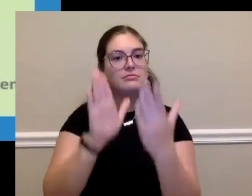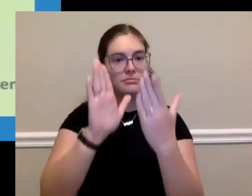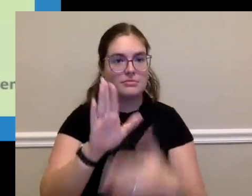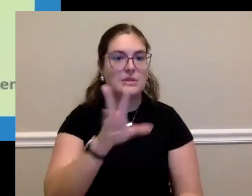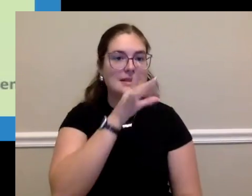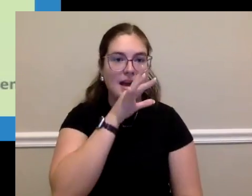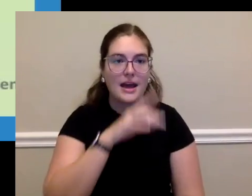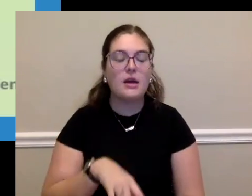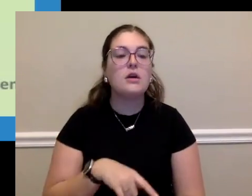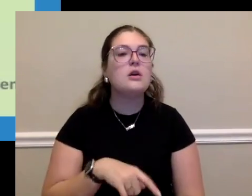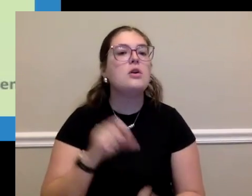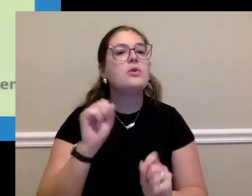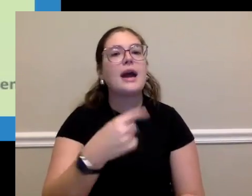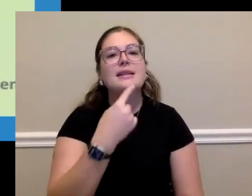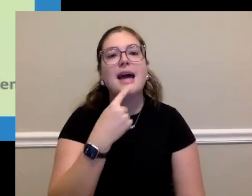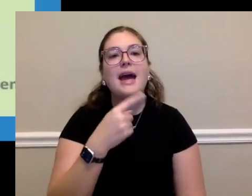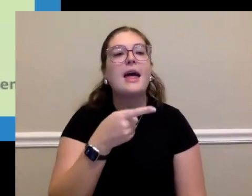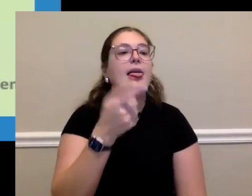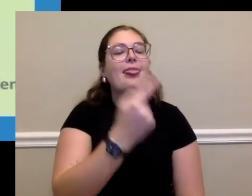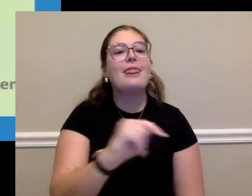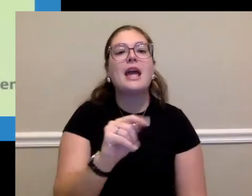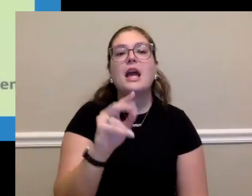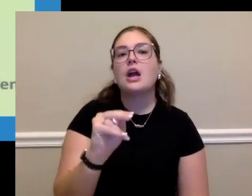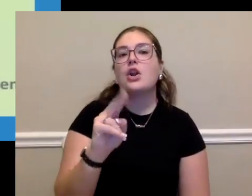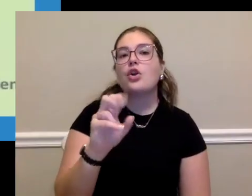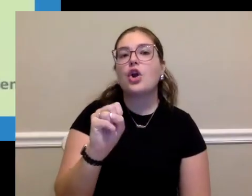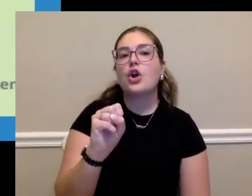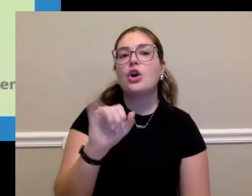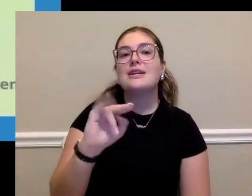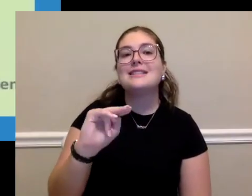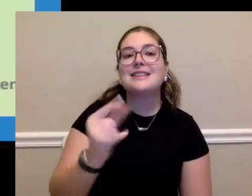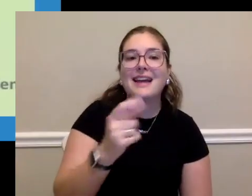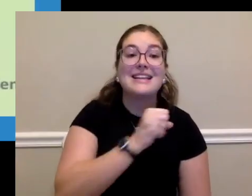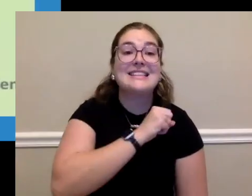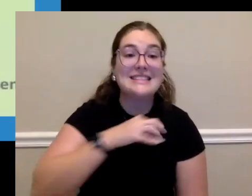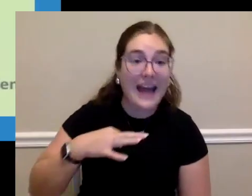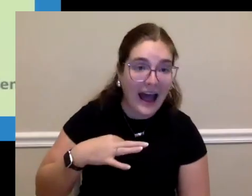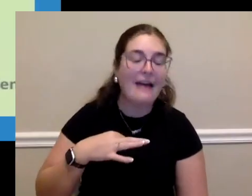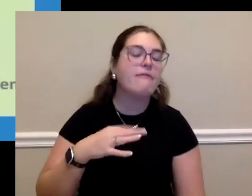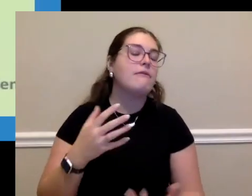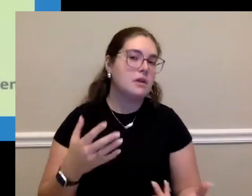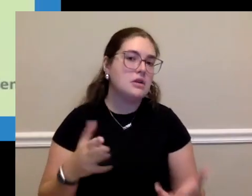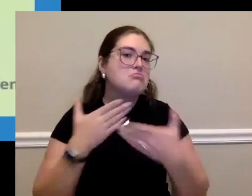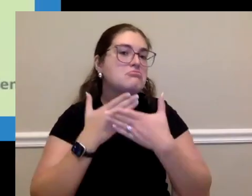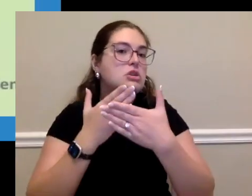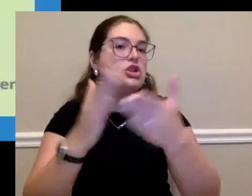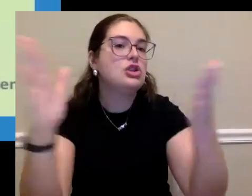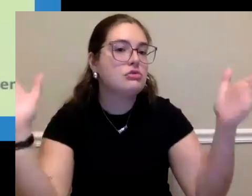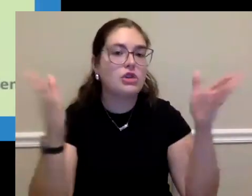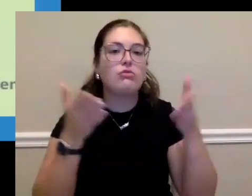say the nursing staff, right? So that's a more generic way of